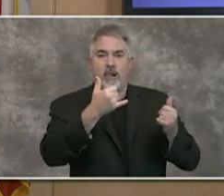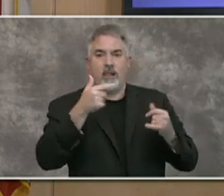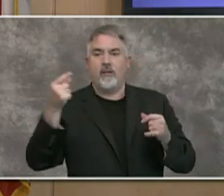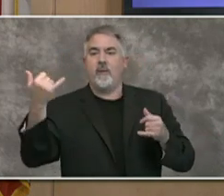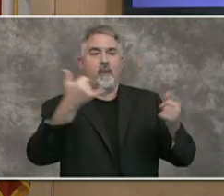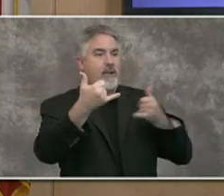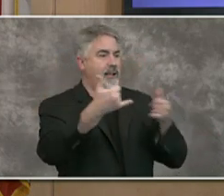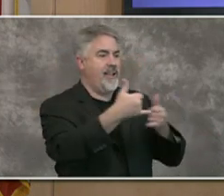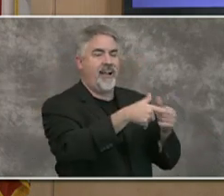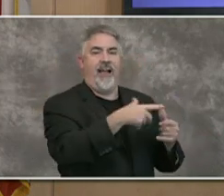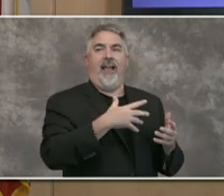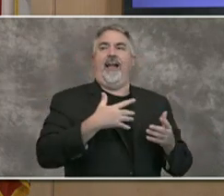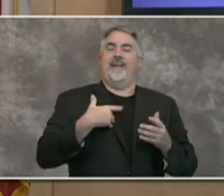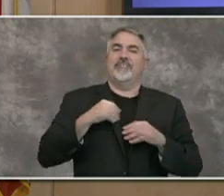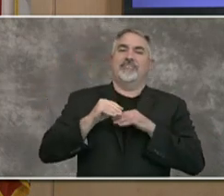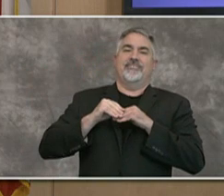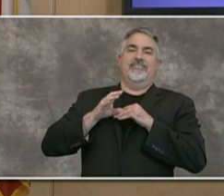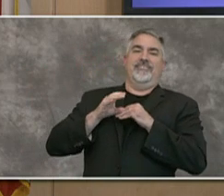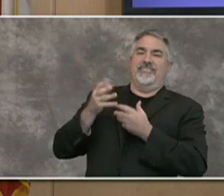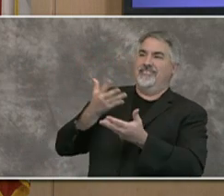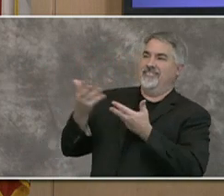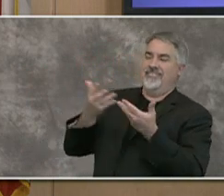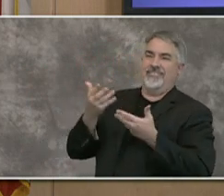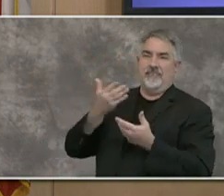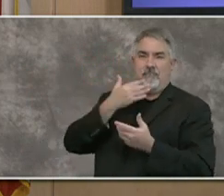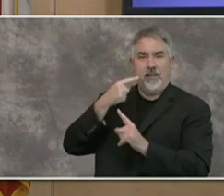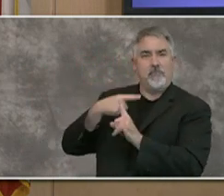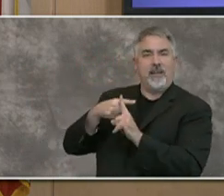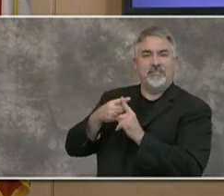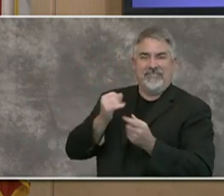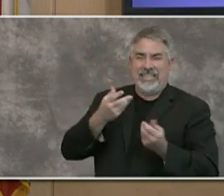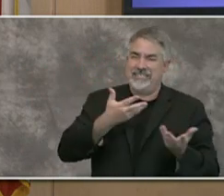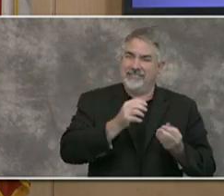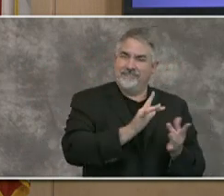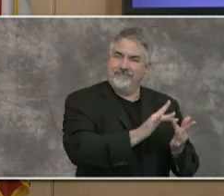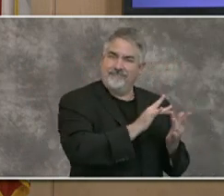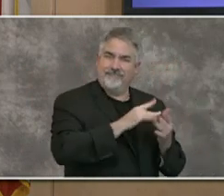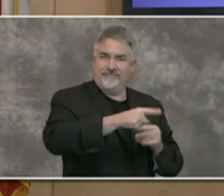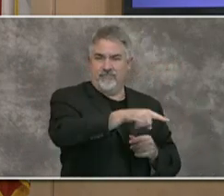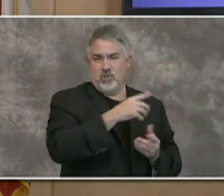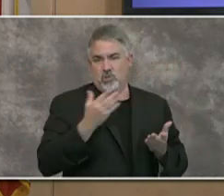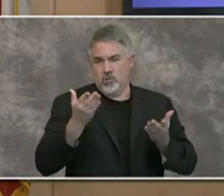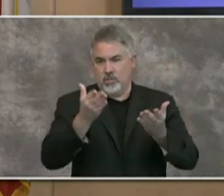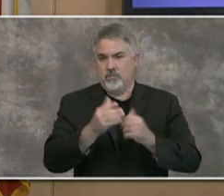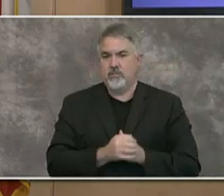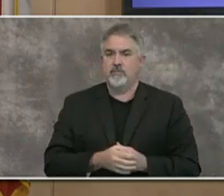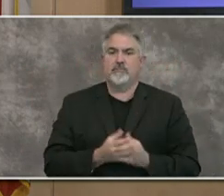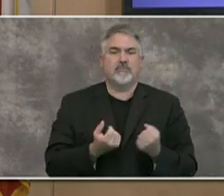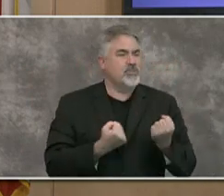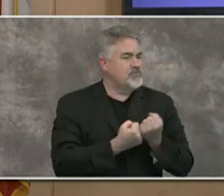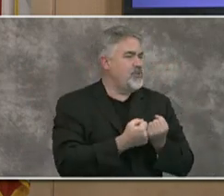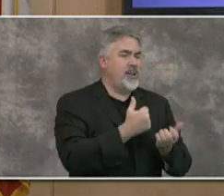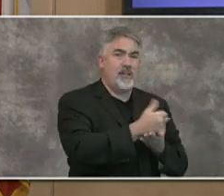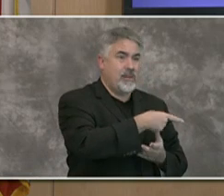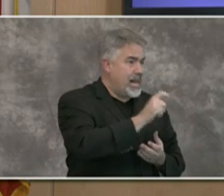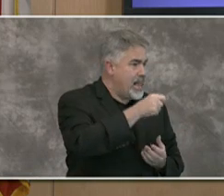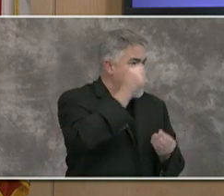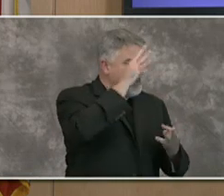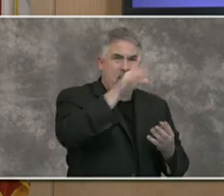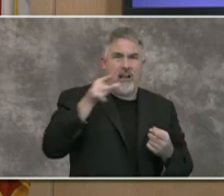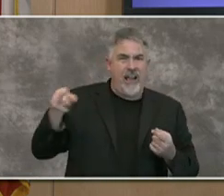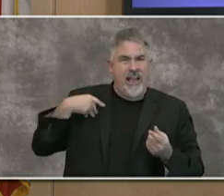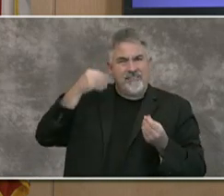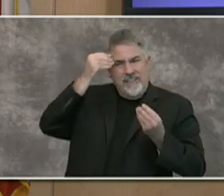doing, to see if there's anything they need, to give them some encouragement, some support, some help, maybe connect them to some of